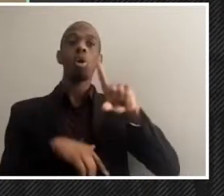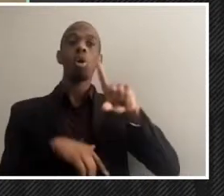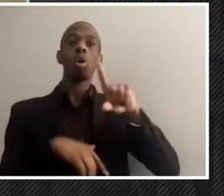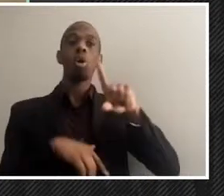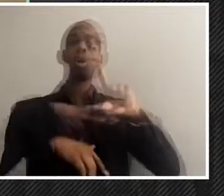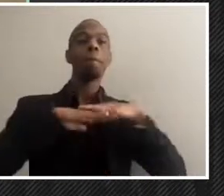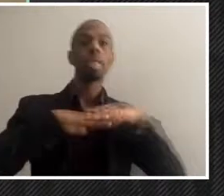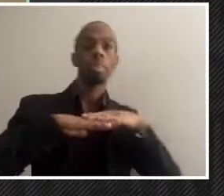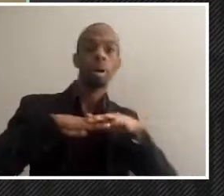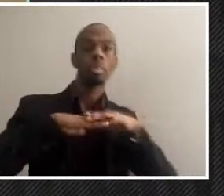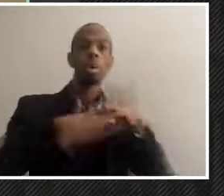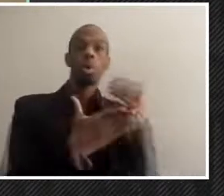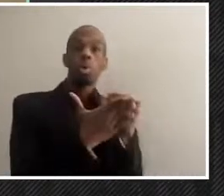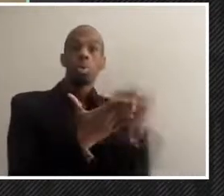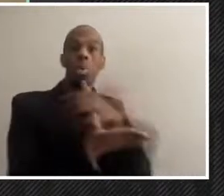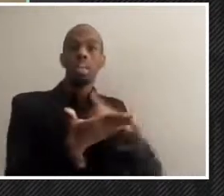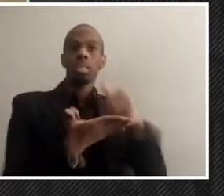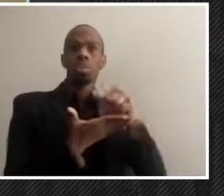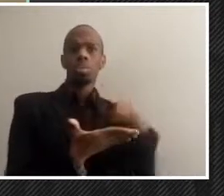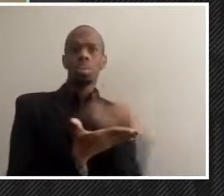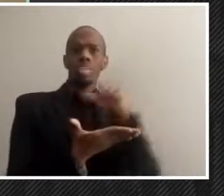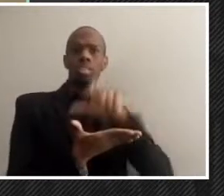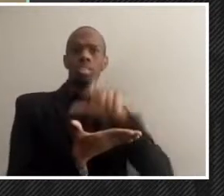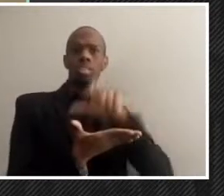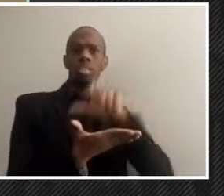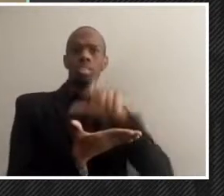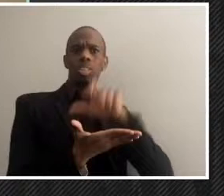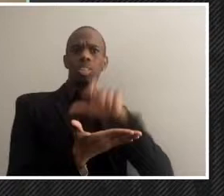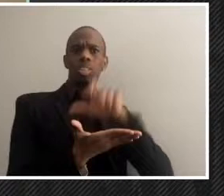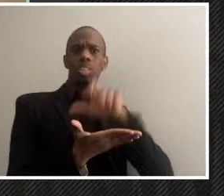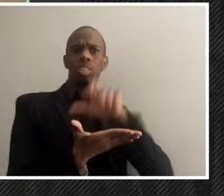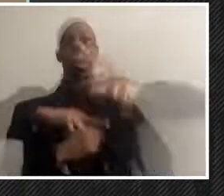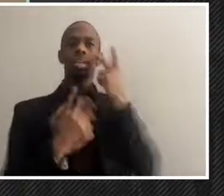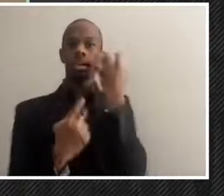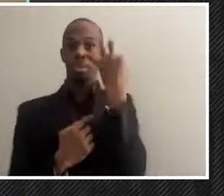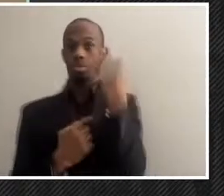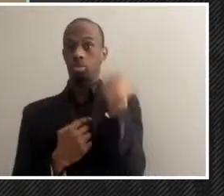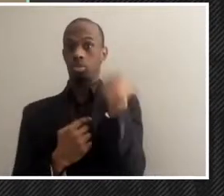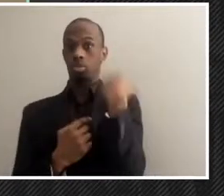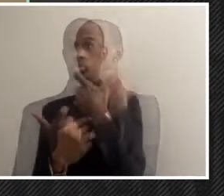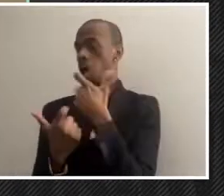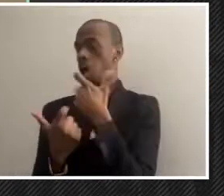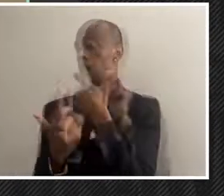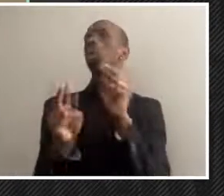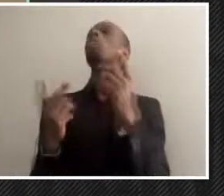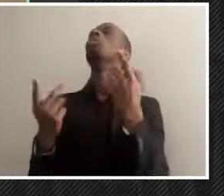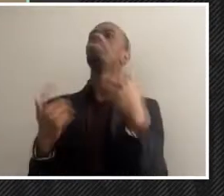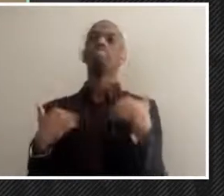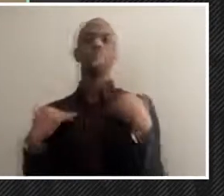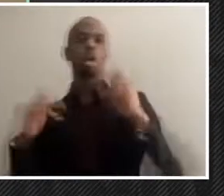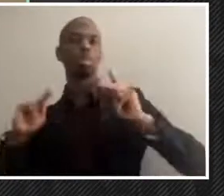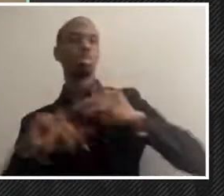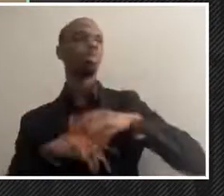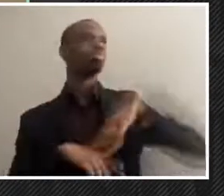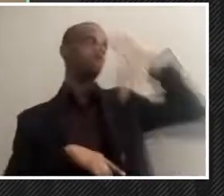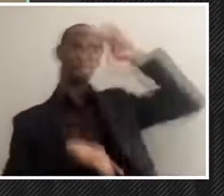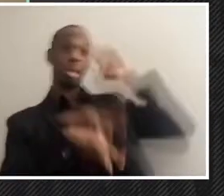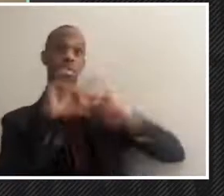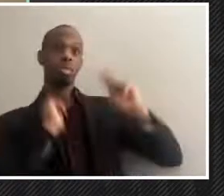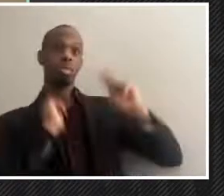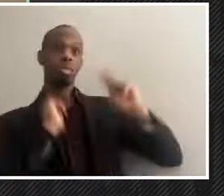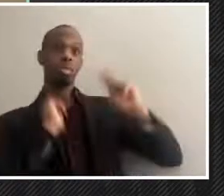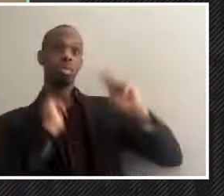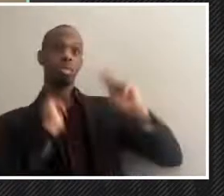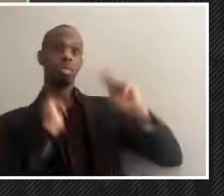people, we were the ones who were messaged to about this election that this was a once in a lifetime election,